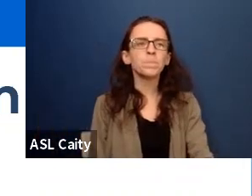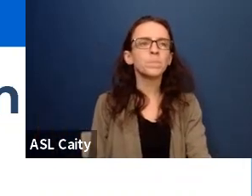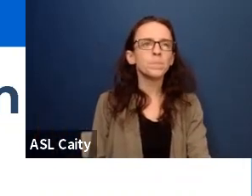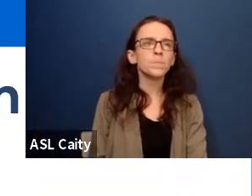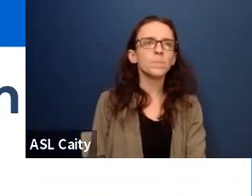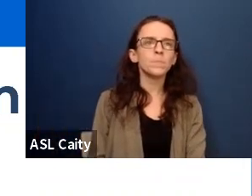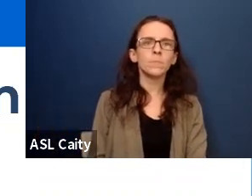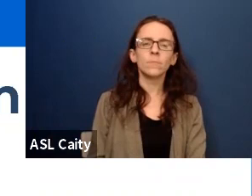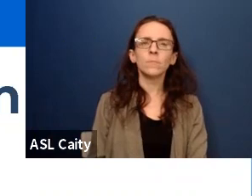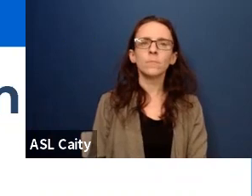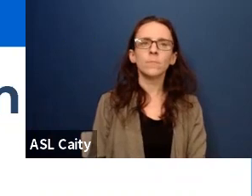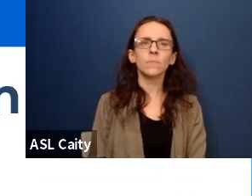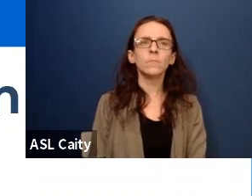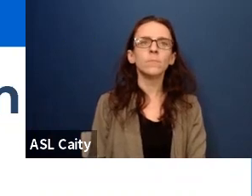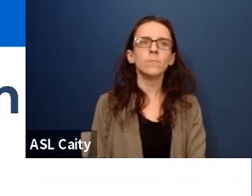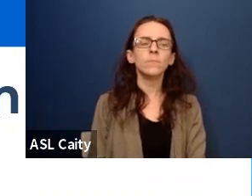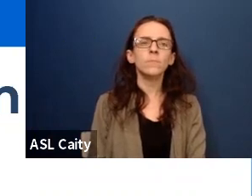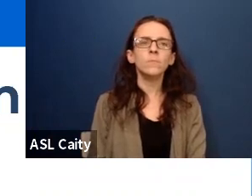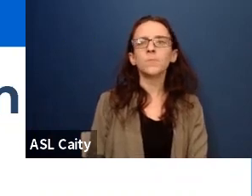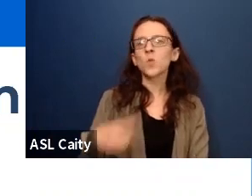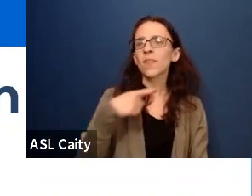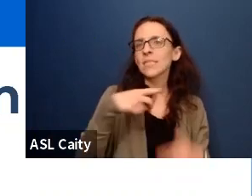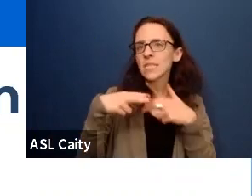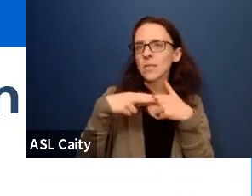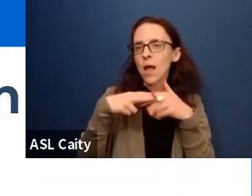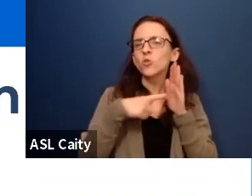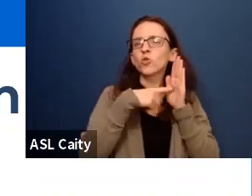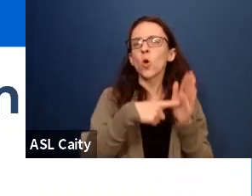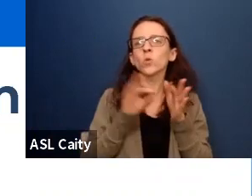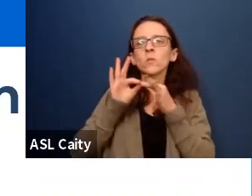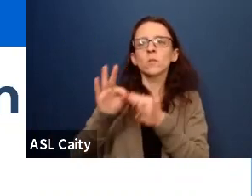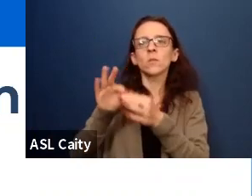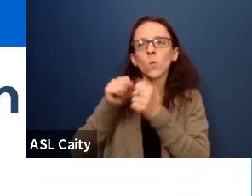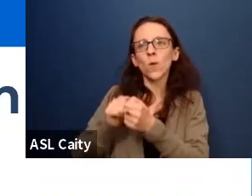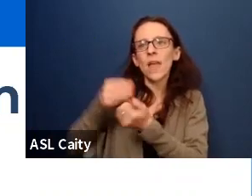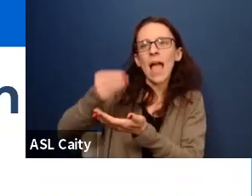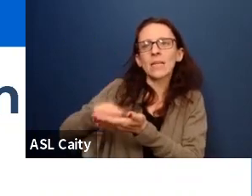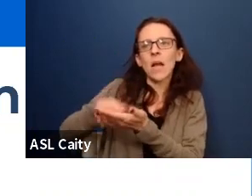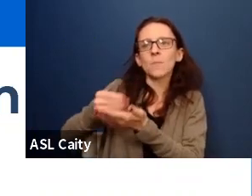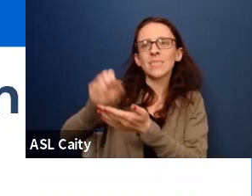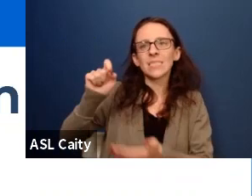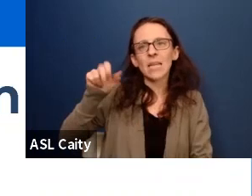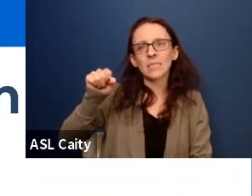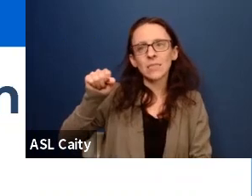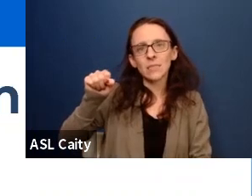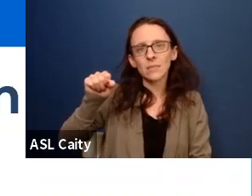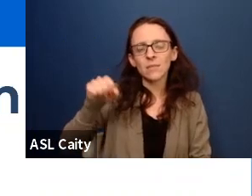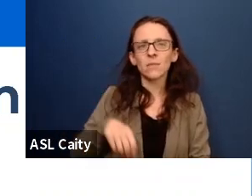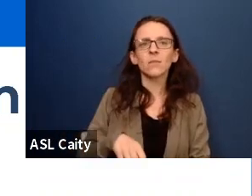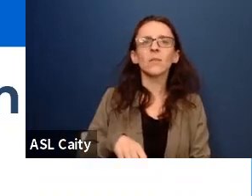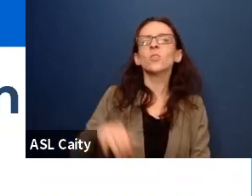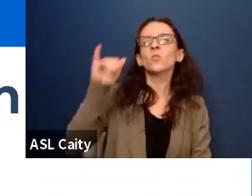And so this slide shows by economic status, so that economically disadvantaged